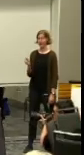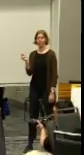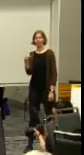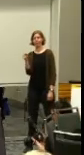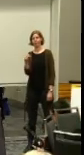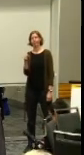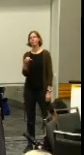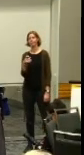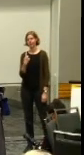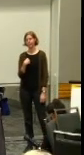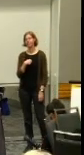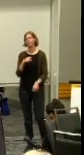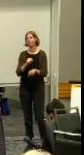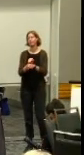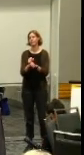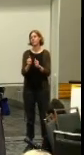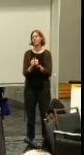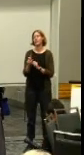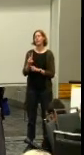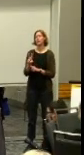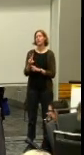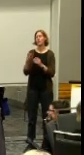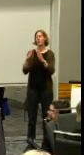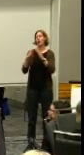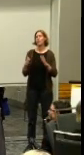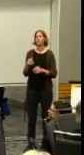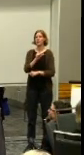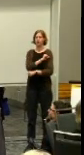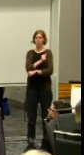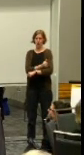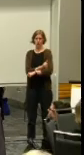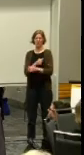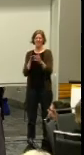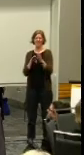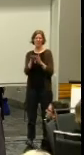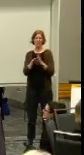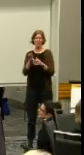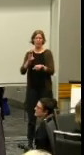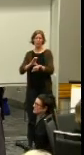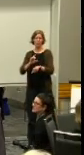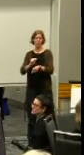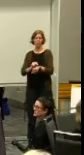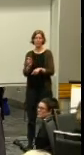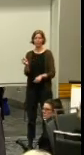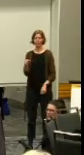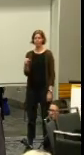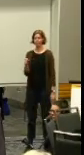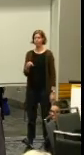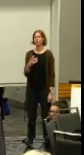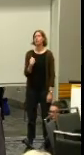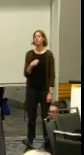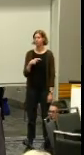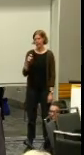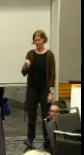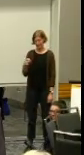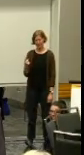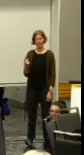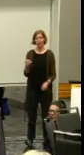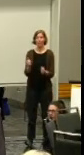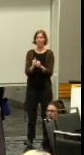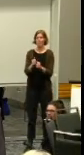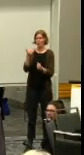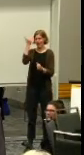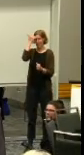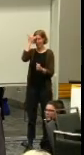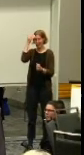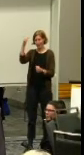we are. So we're working with the Vancouver Housing Authority. They're our development consultant for the project. So yeah, we need somebody with some knowledge.